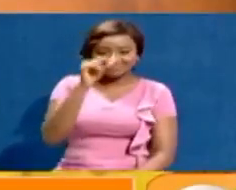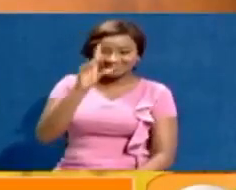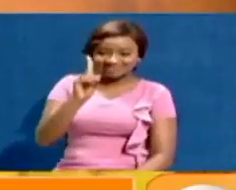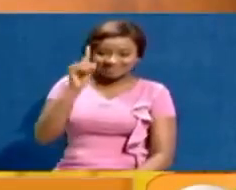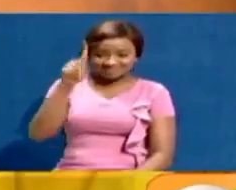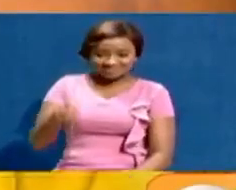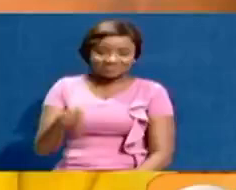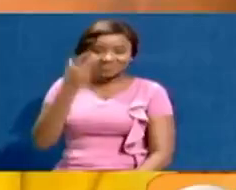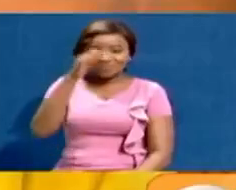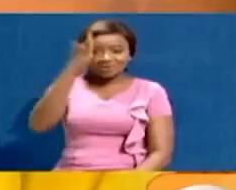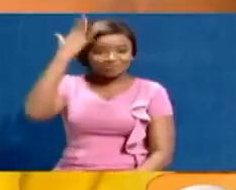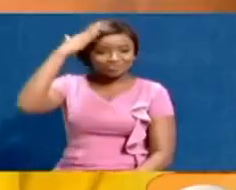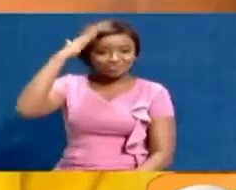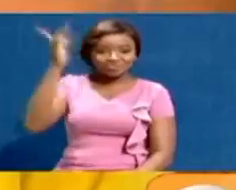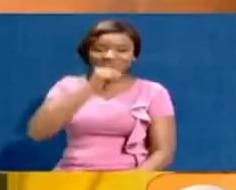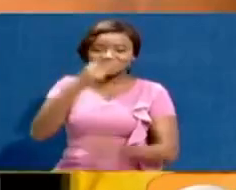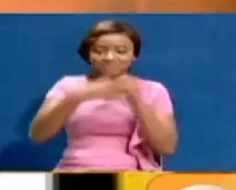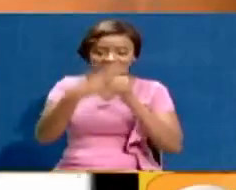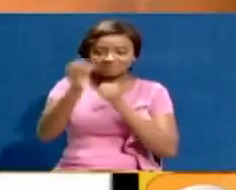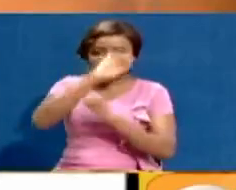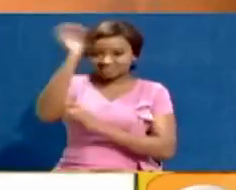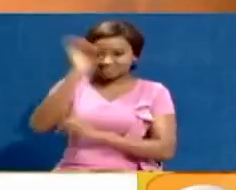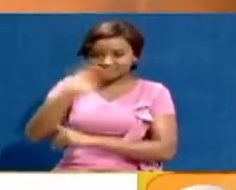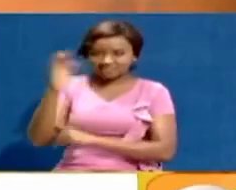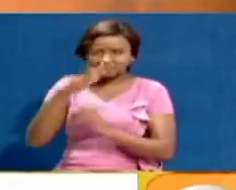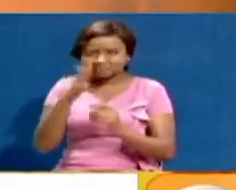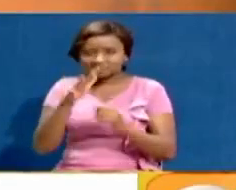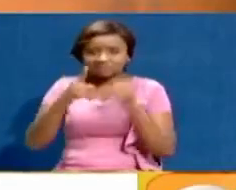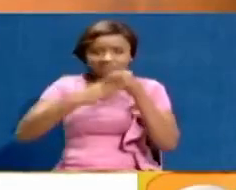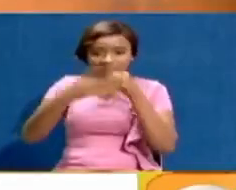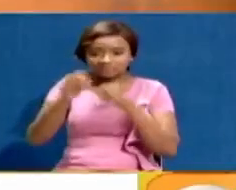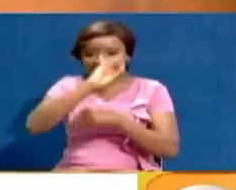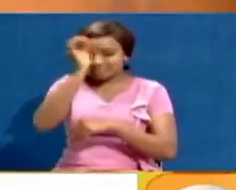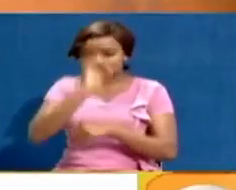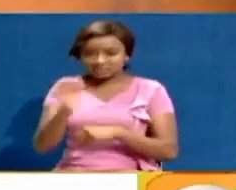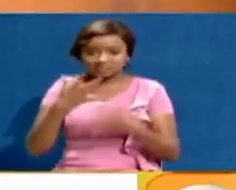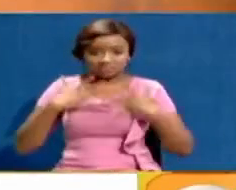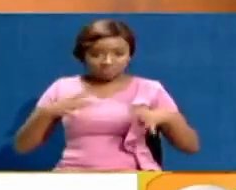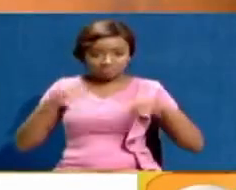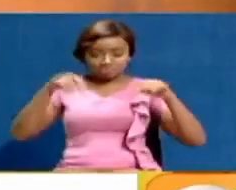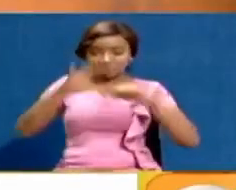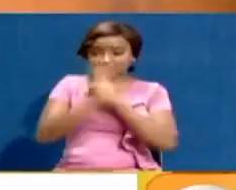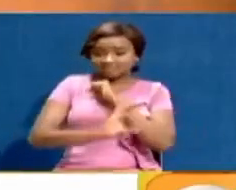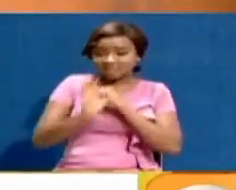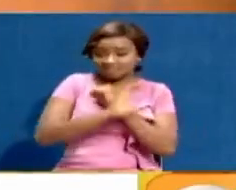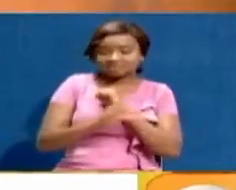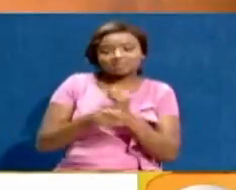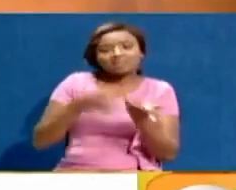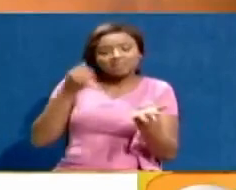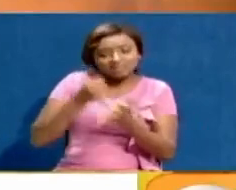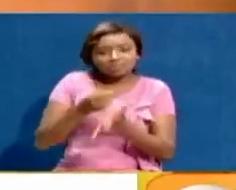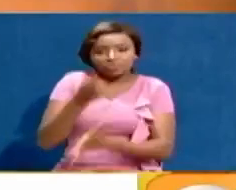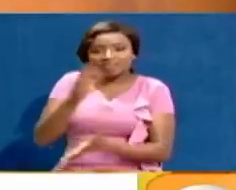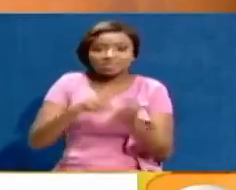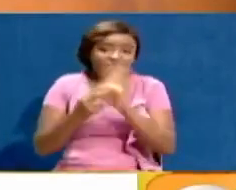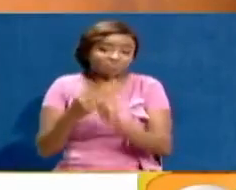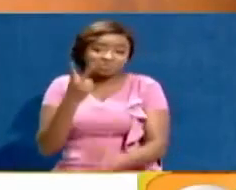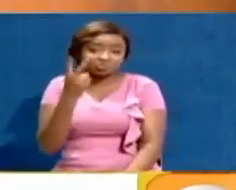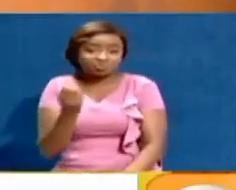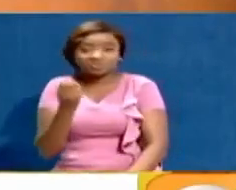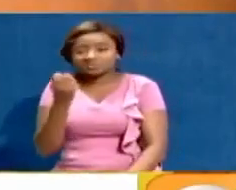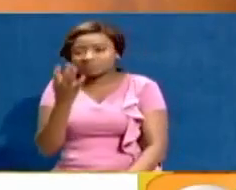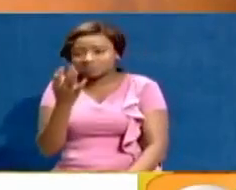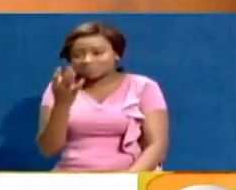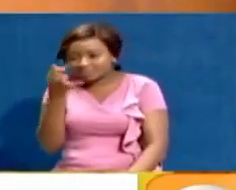knowing that 70%, I think almost 60-70% of the population in the country is within that age group. So 20-30 years